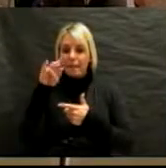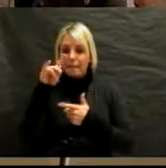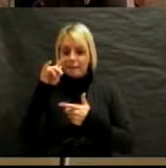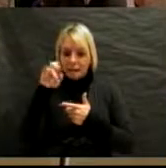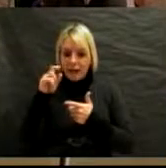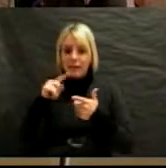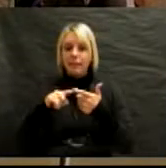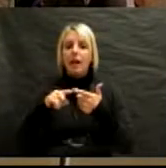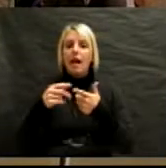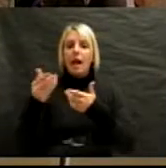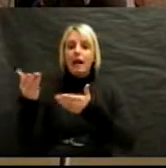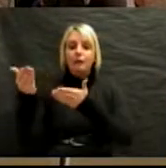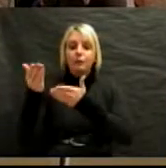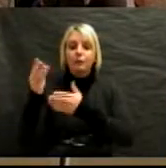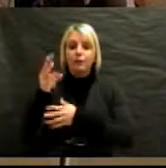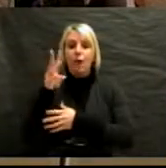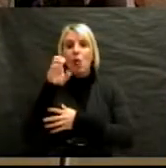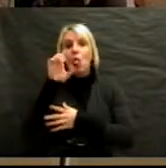in that capacity?